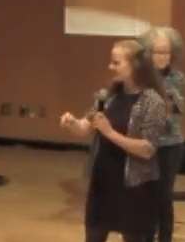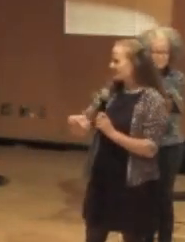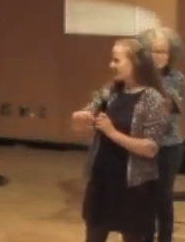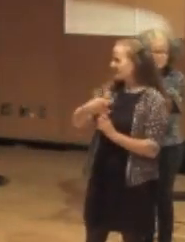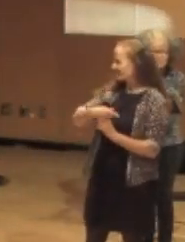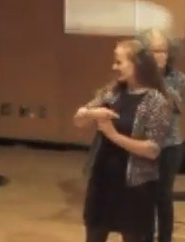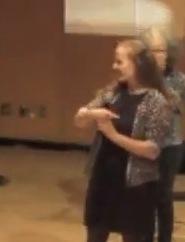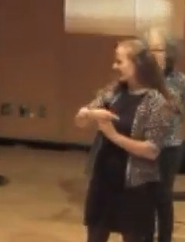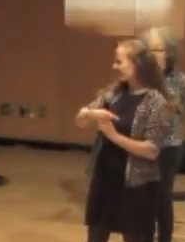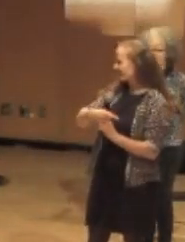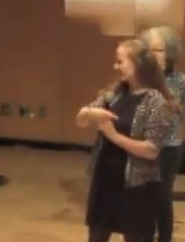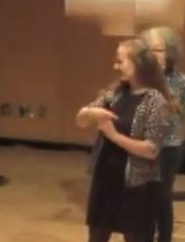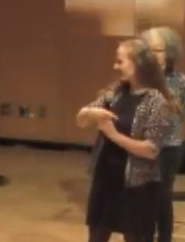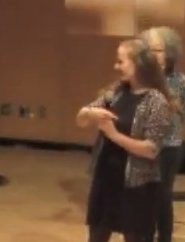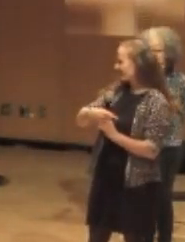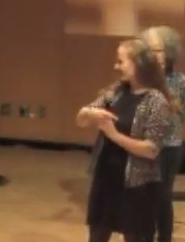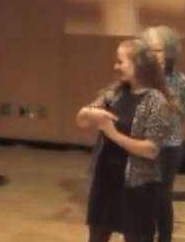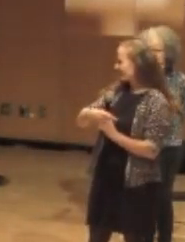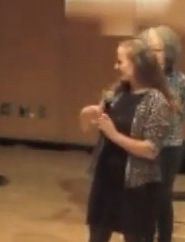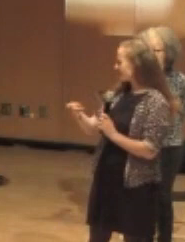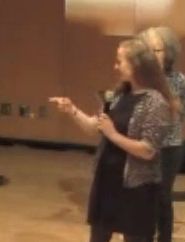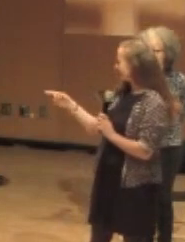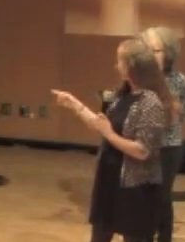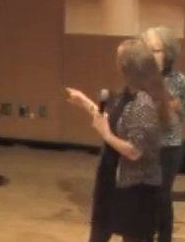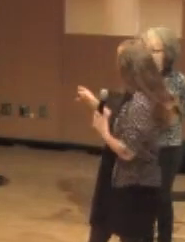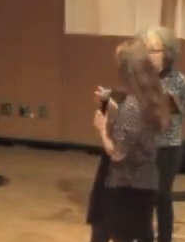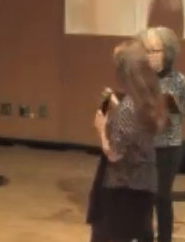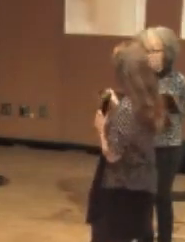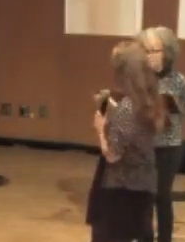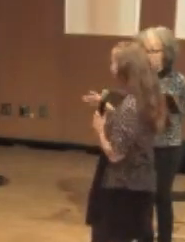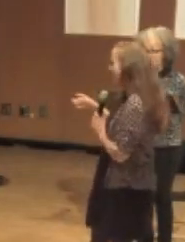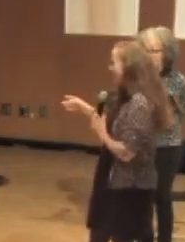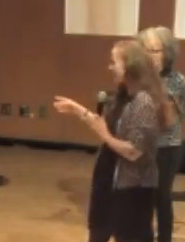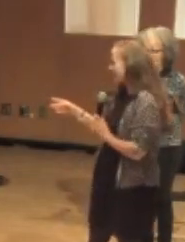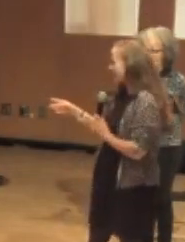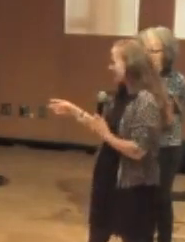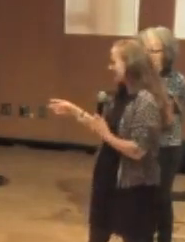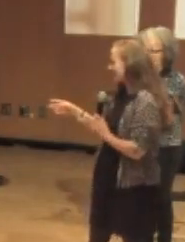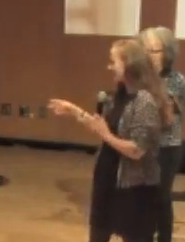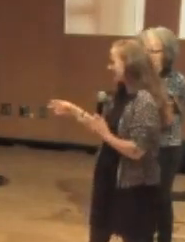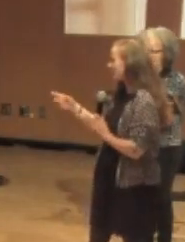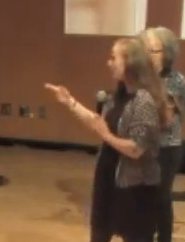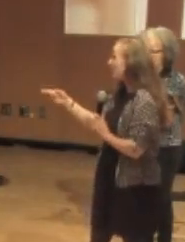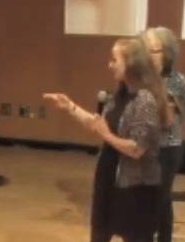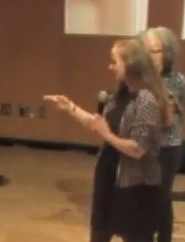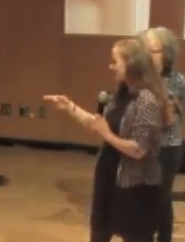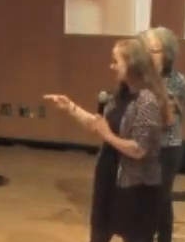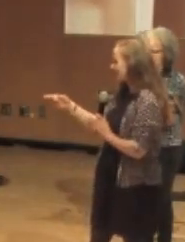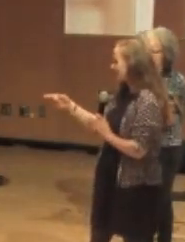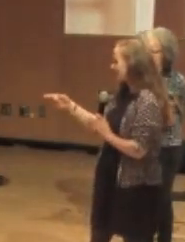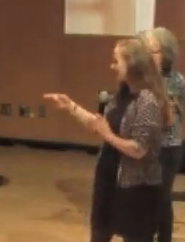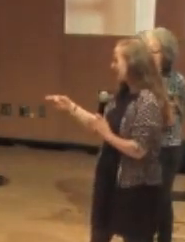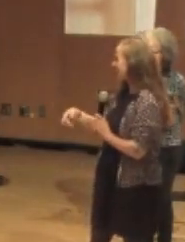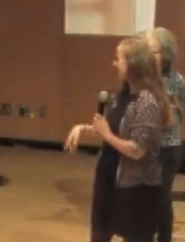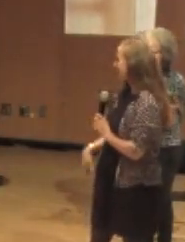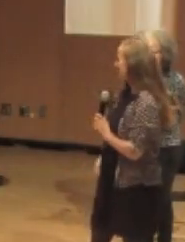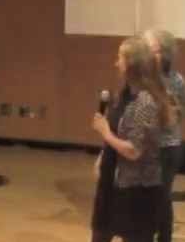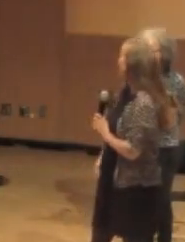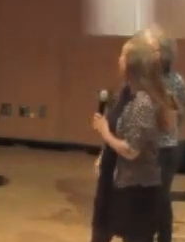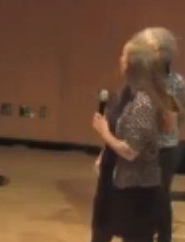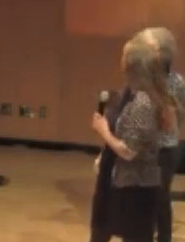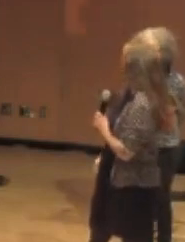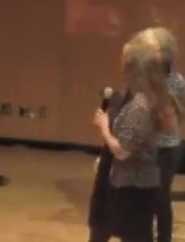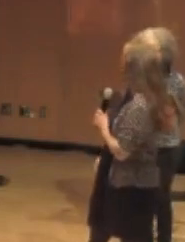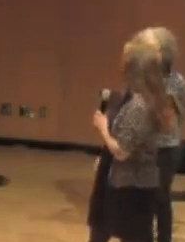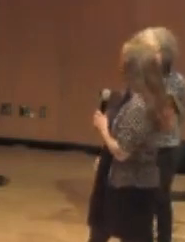the names so it's ASLA what were there any other names here that there were g g yeah